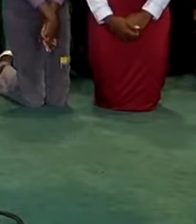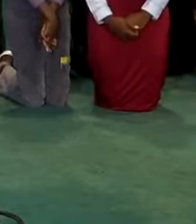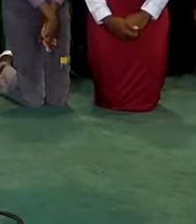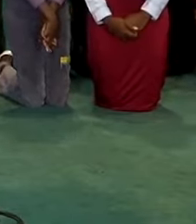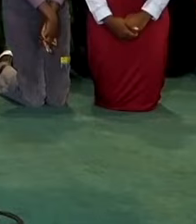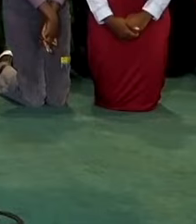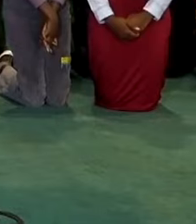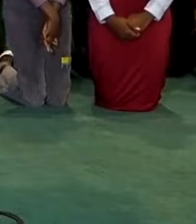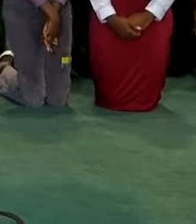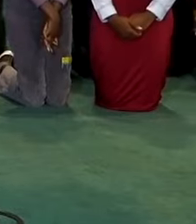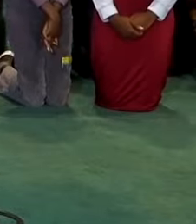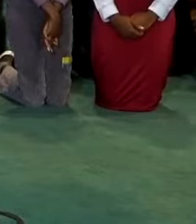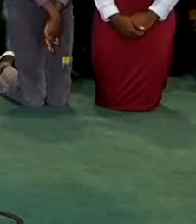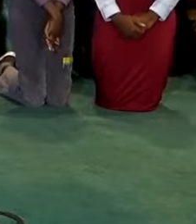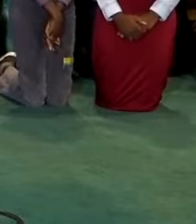whatever.